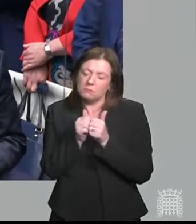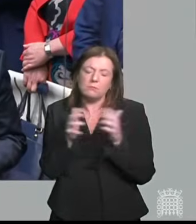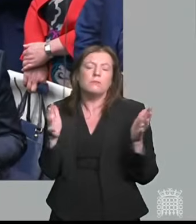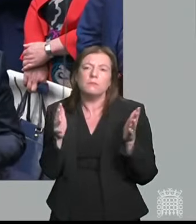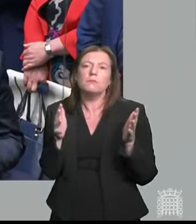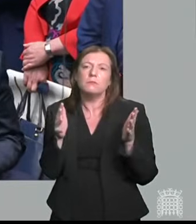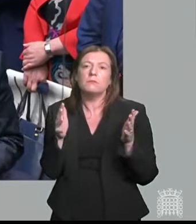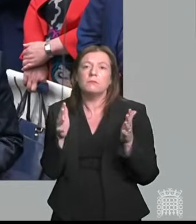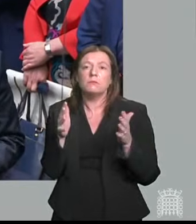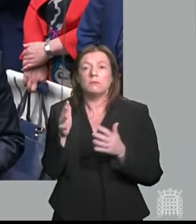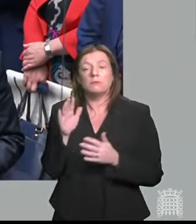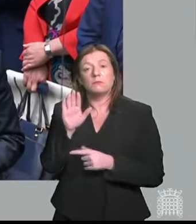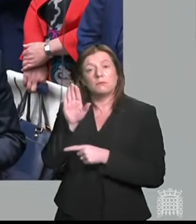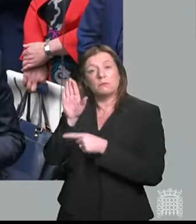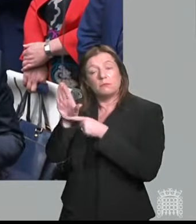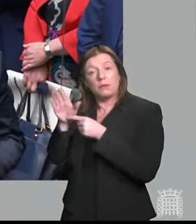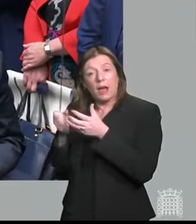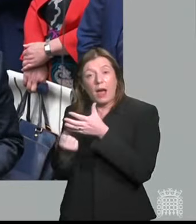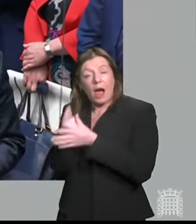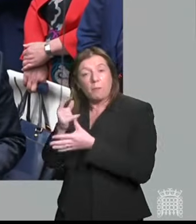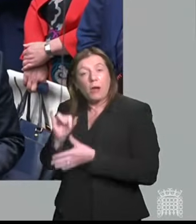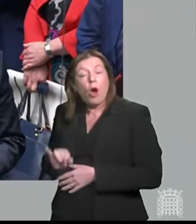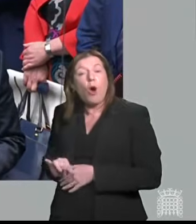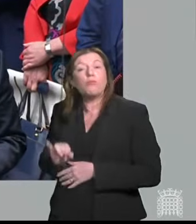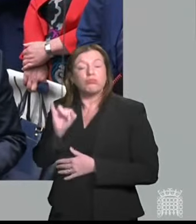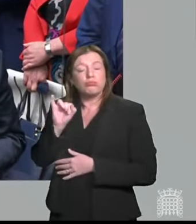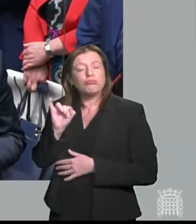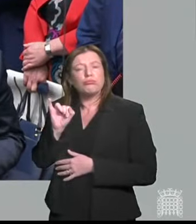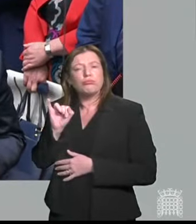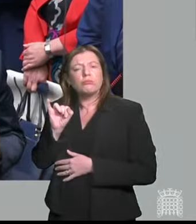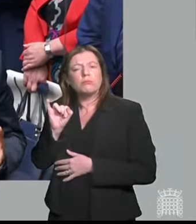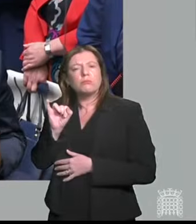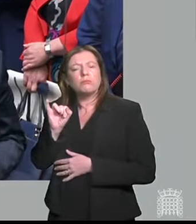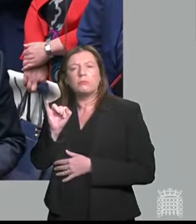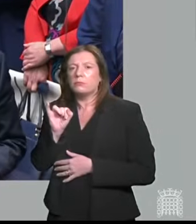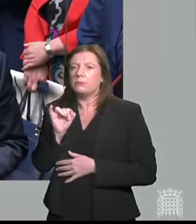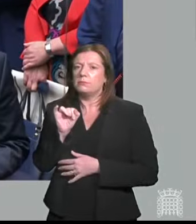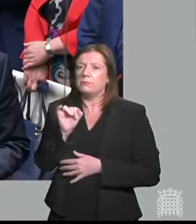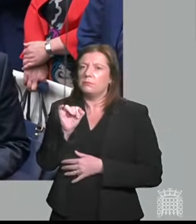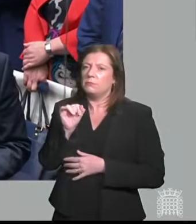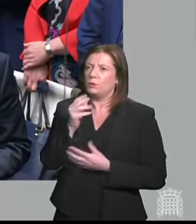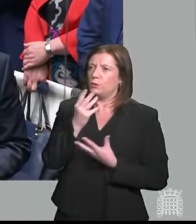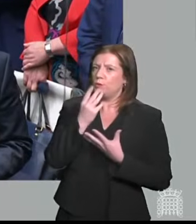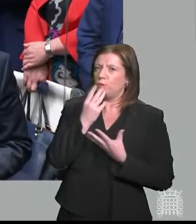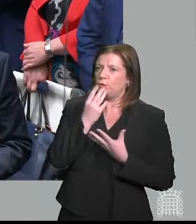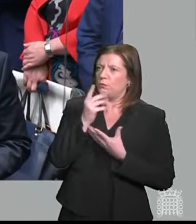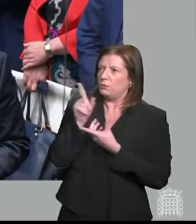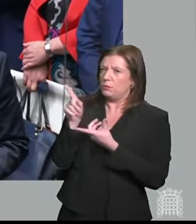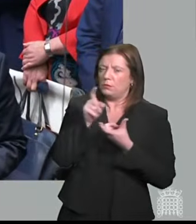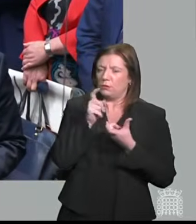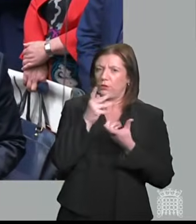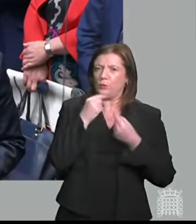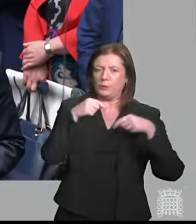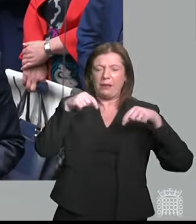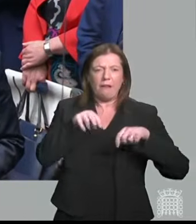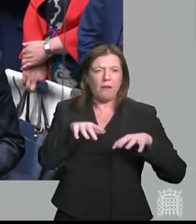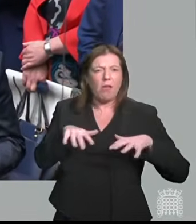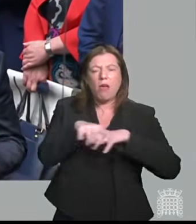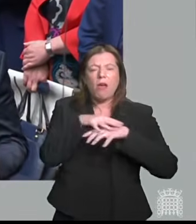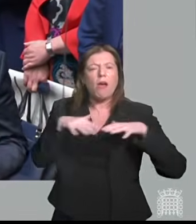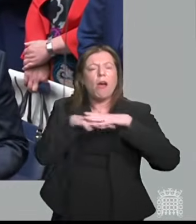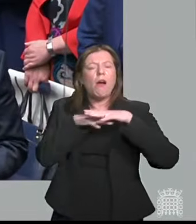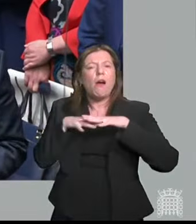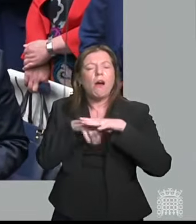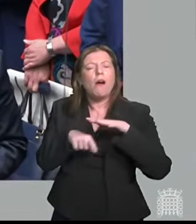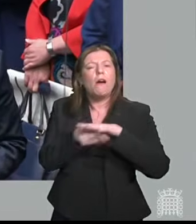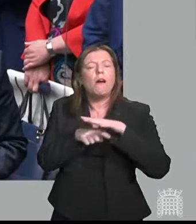allow events abroad, no matter how horrific they are, to be used to sow seeds of division in our own country.